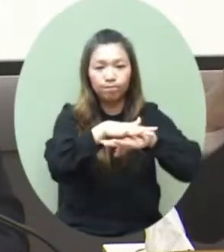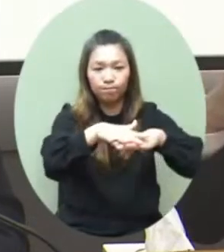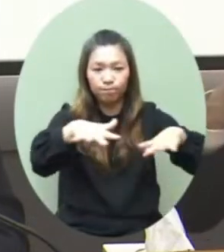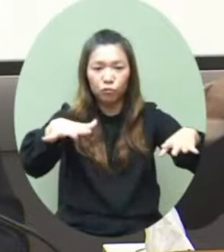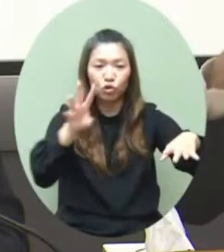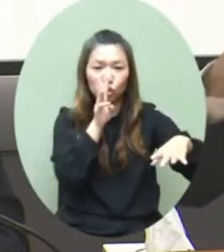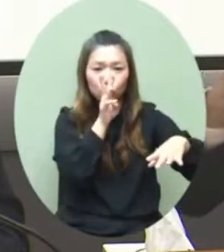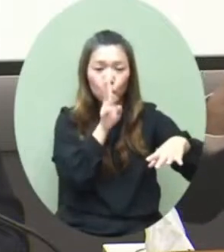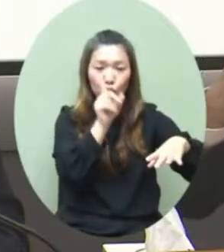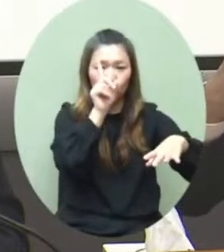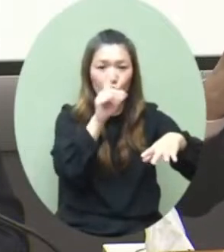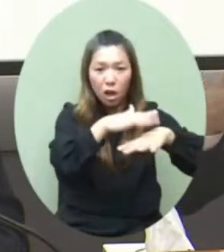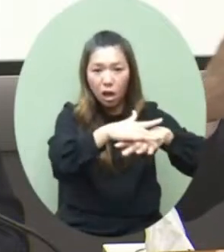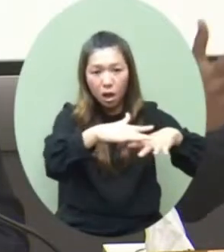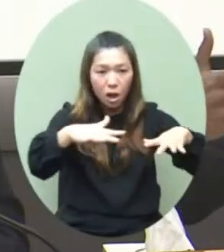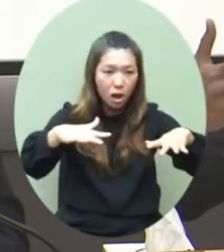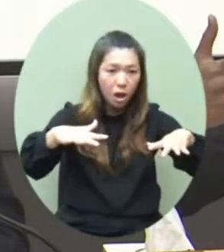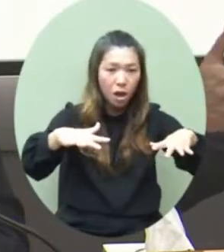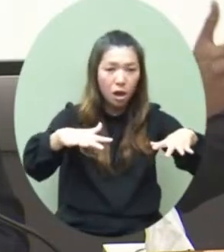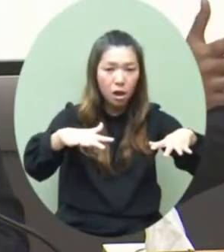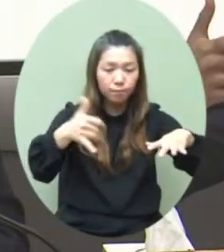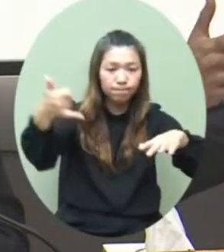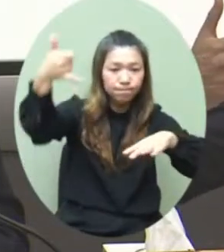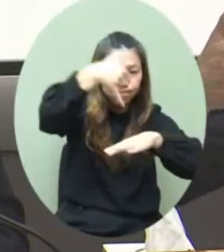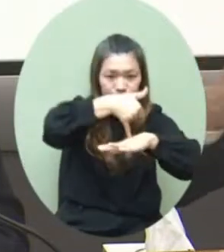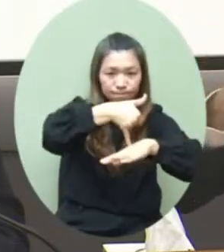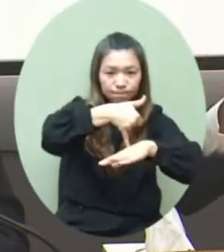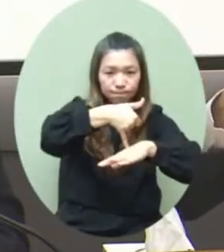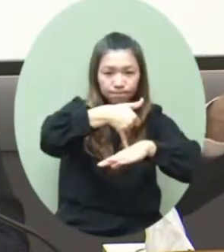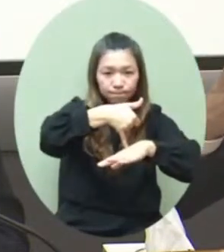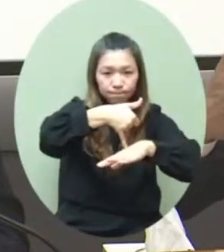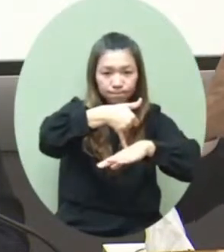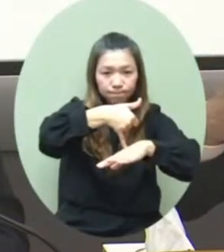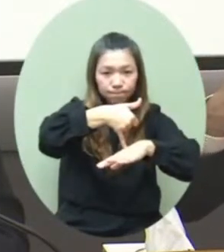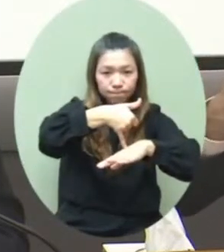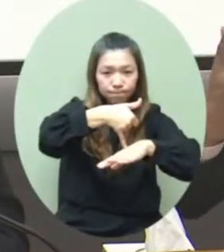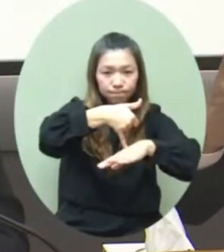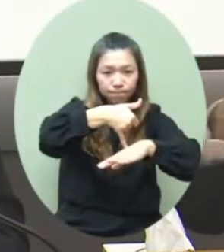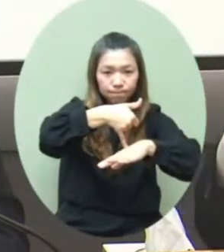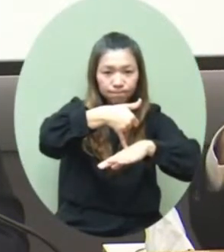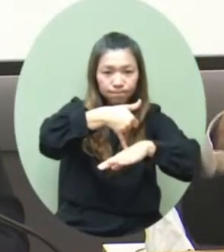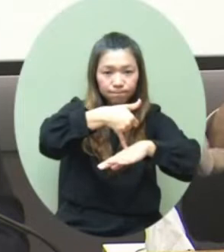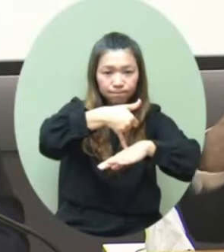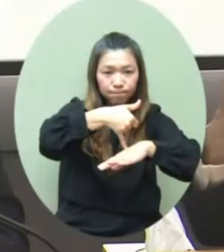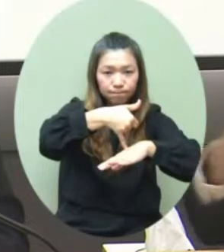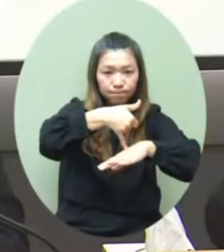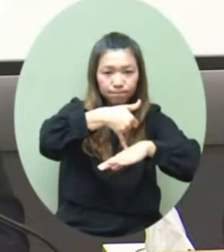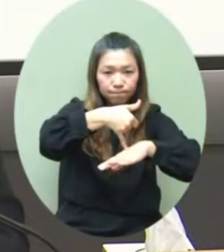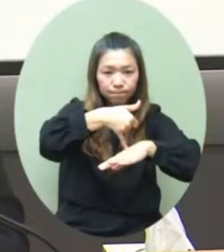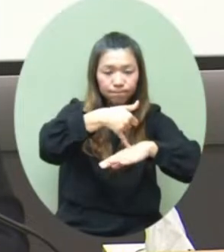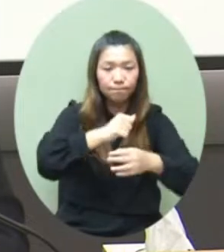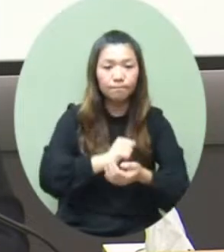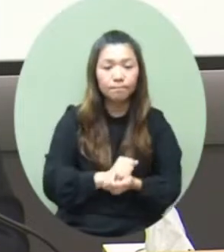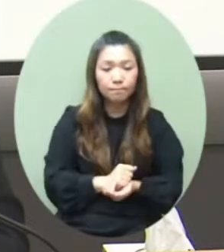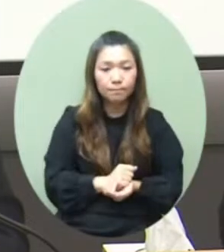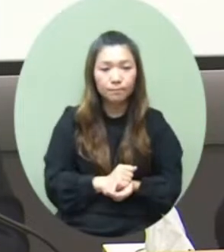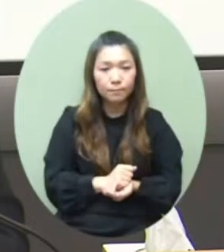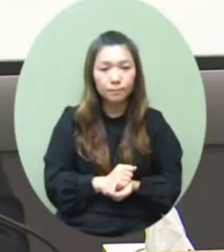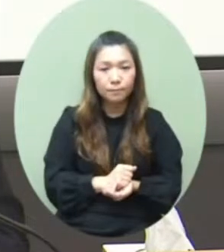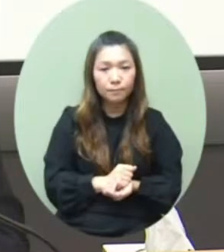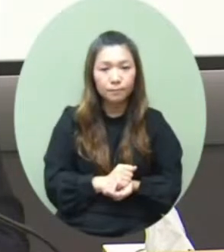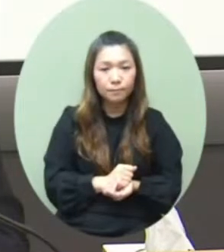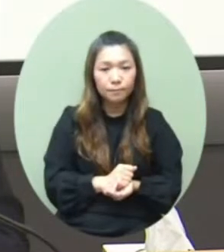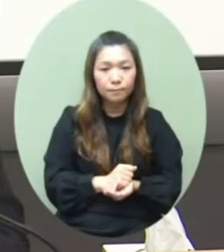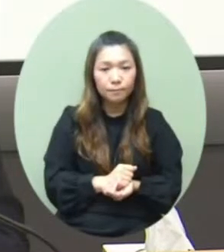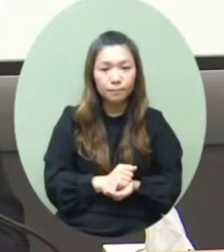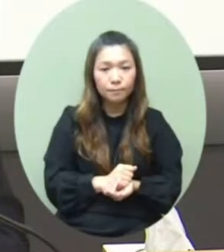with the pyros as a backdrop, and of course with our famous Victoria Harbour night view. So I think that would be something quite